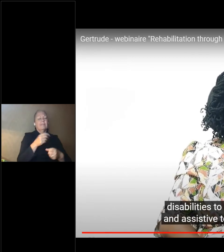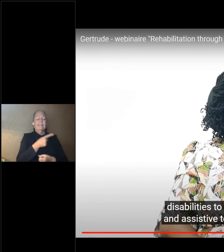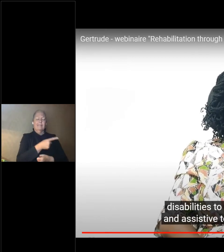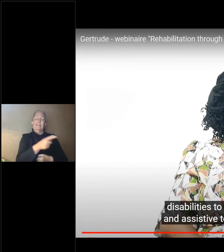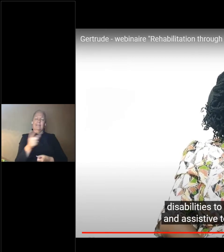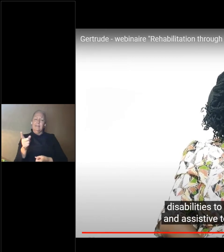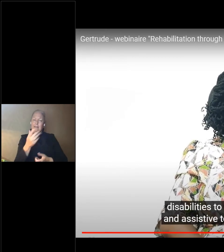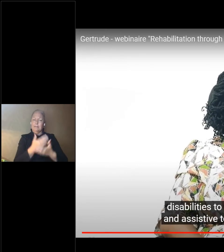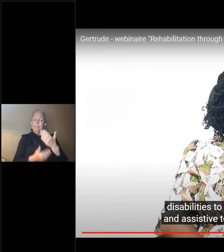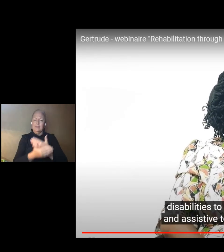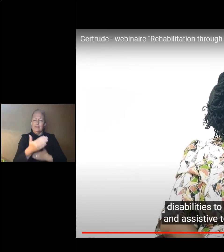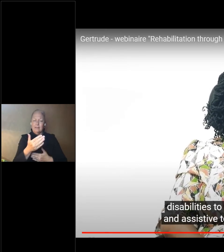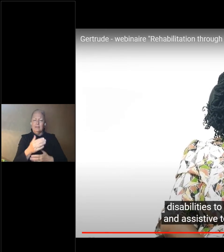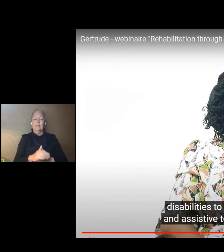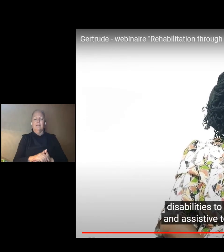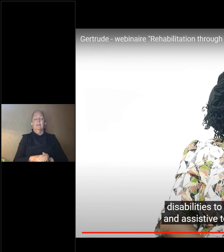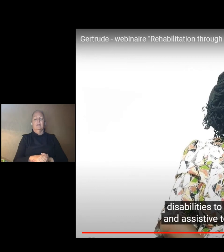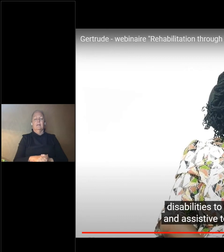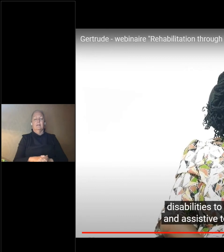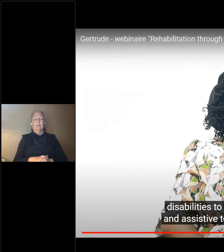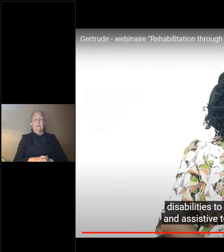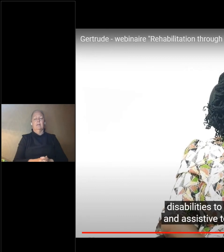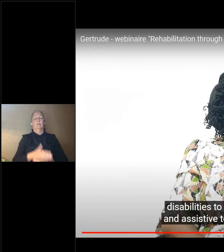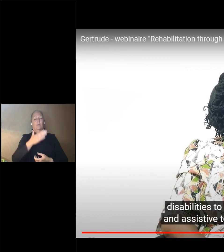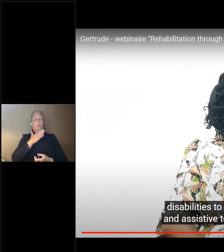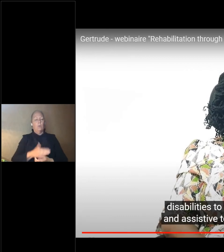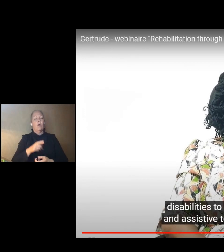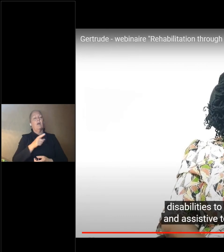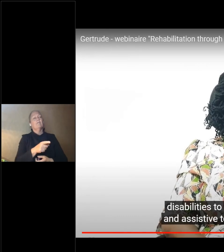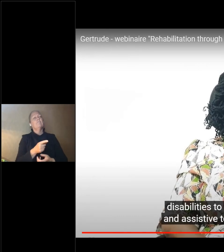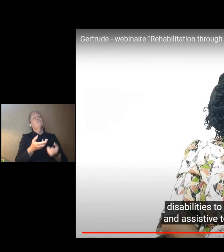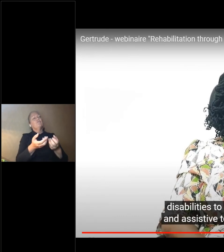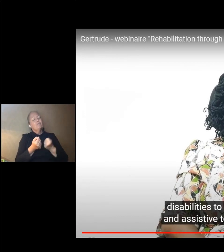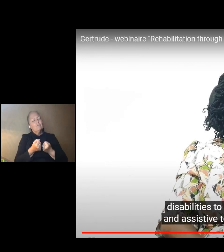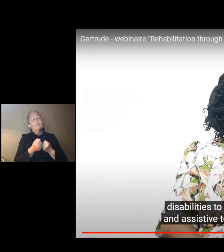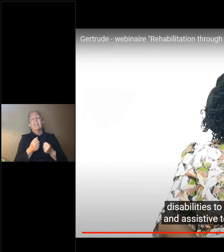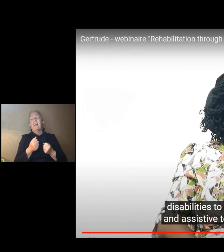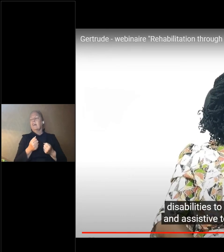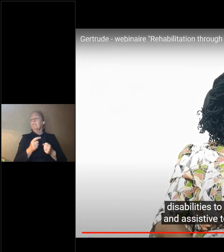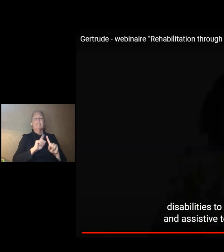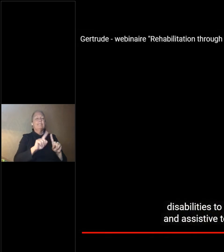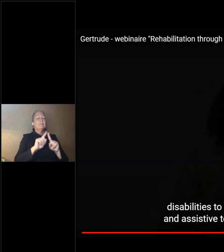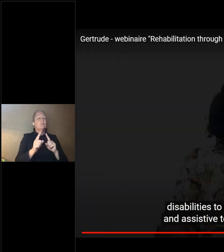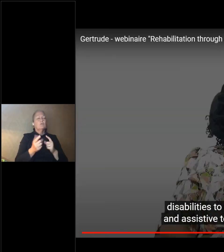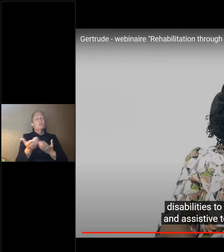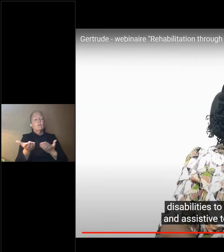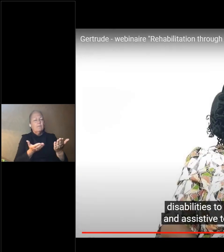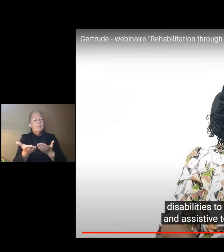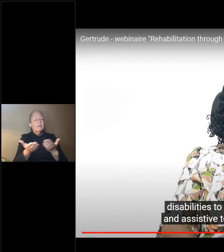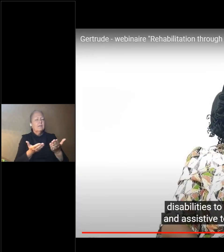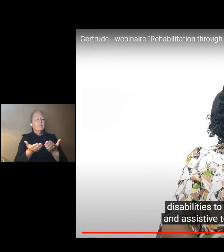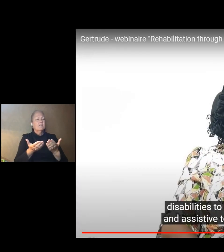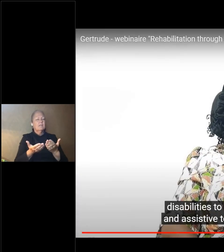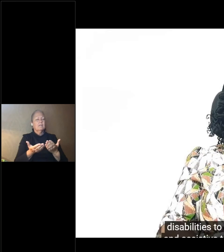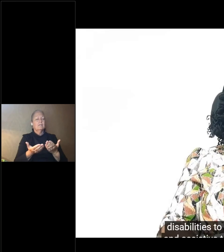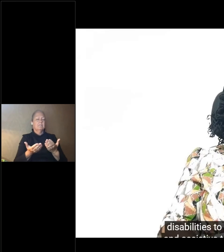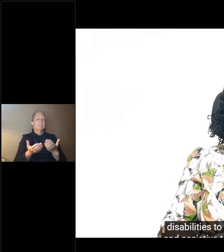uptake services in rehabilitation and assistive technologies in health. Thank